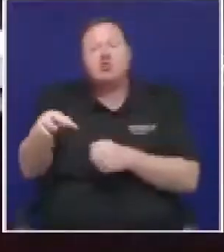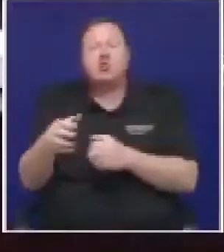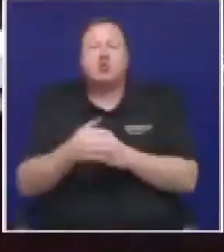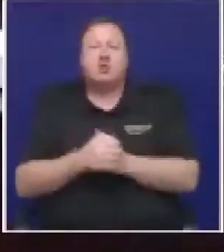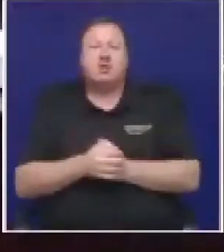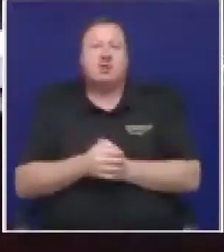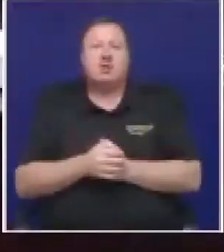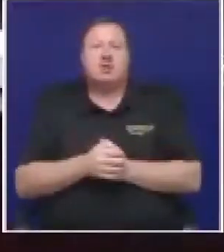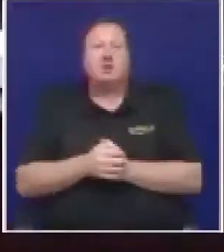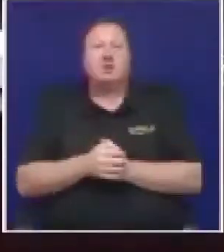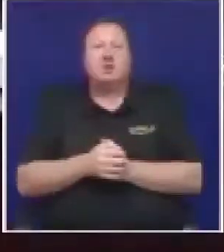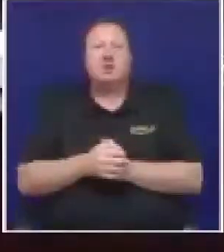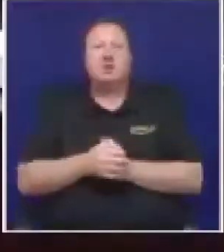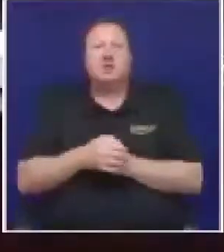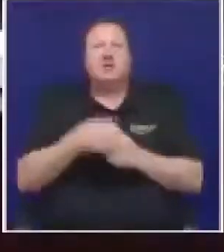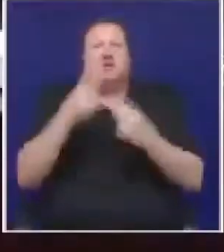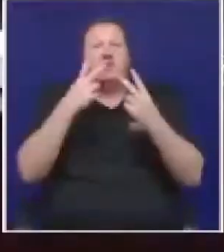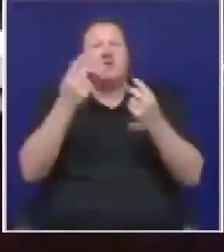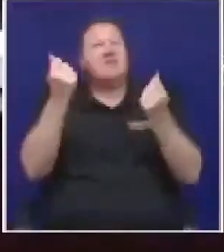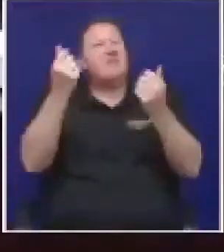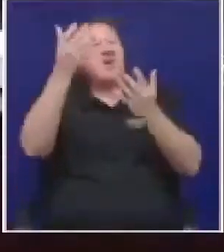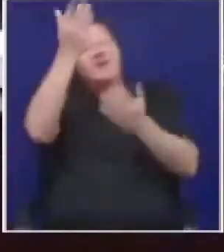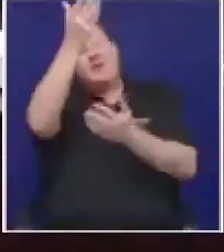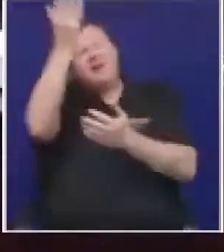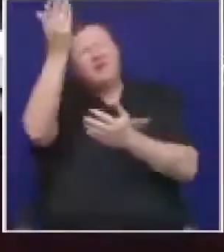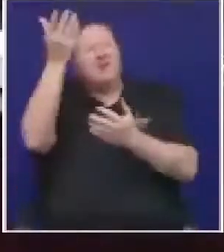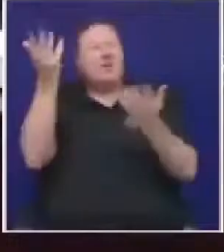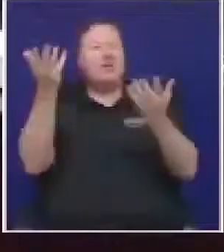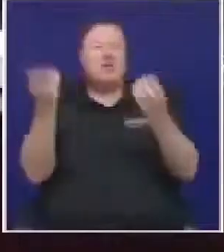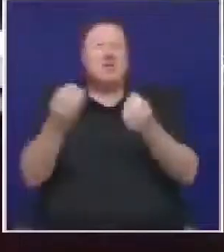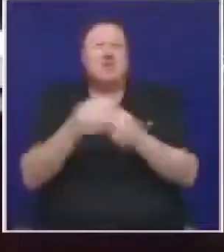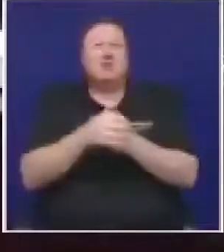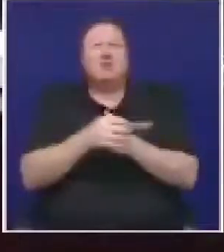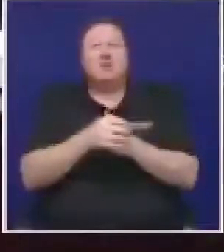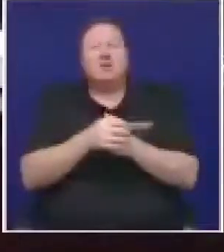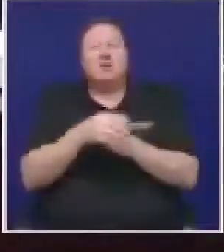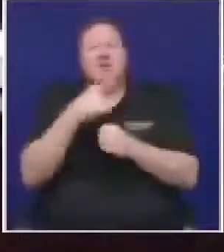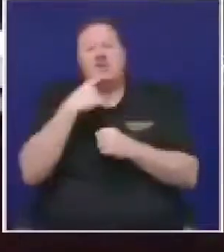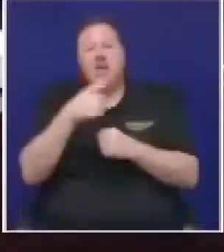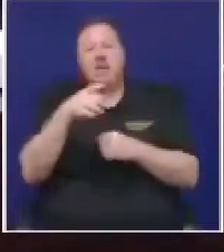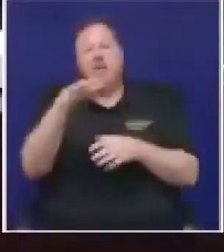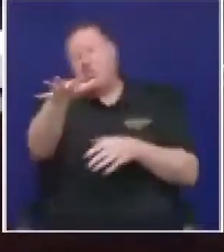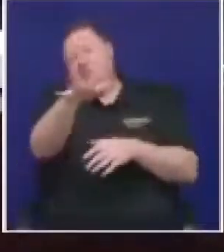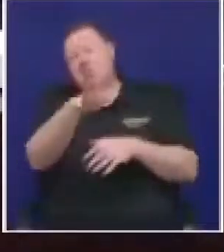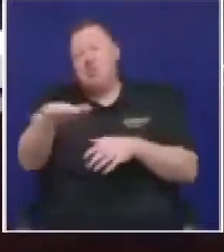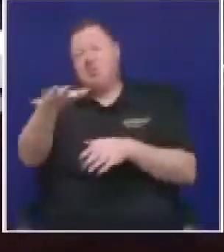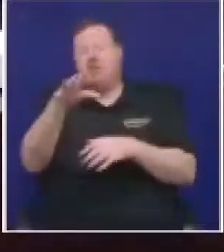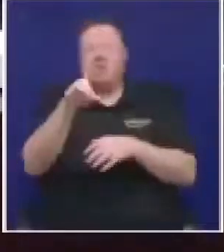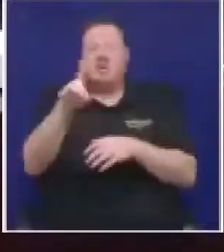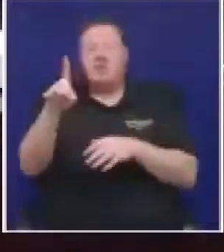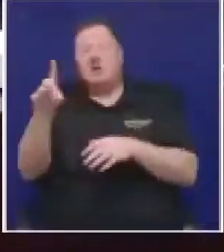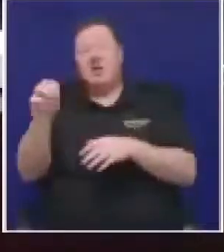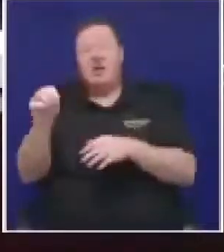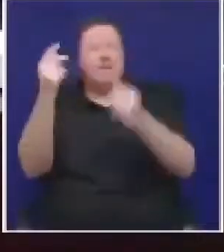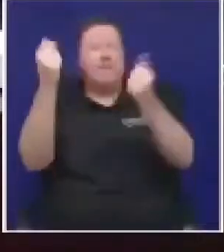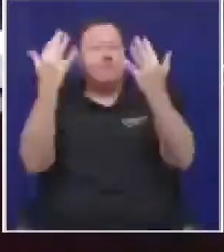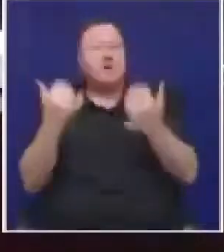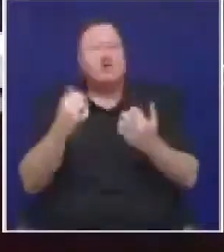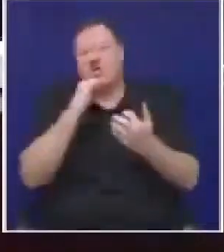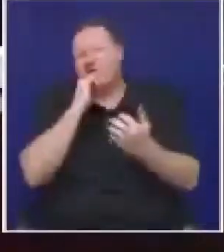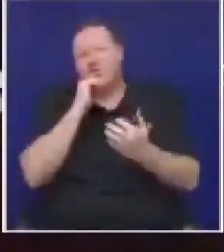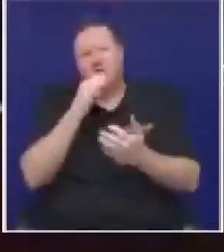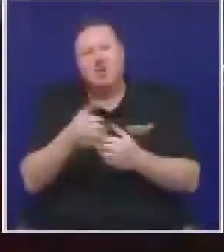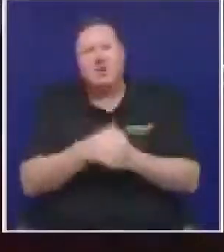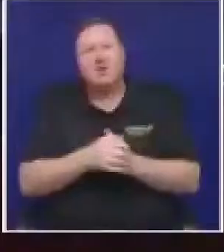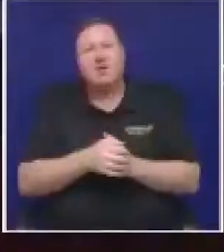find some funding sitting somewhere and someone saying this is the DDM budget. It doesn't exist.